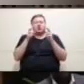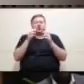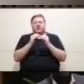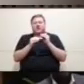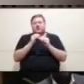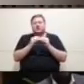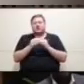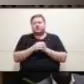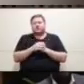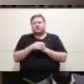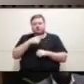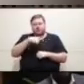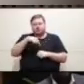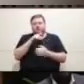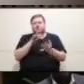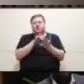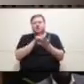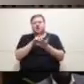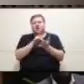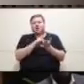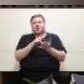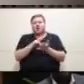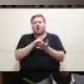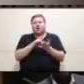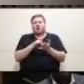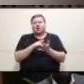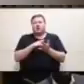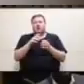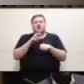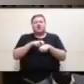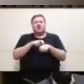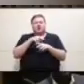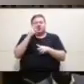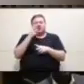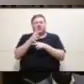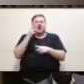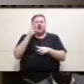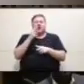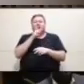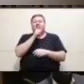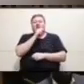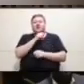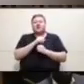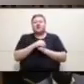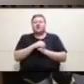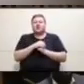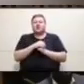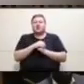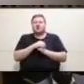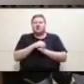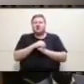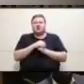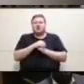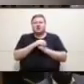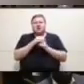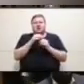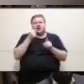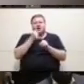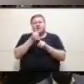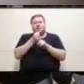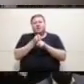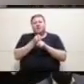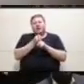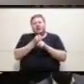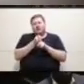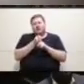some calculations which we need to finalize their verification as to what will be the impact in terms